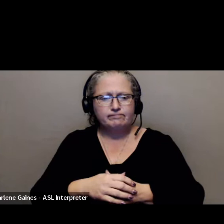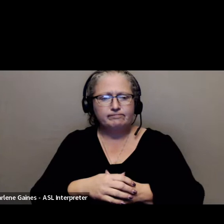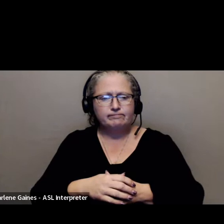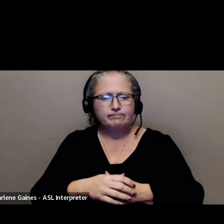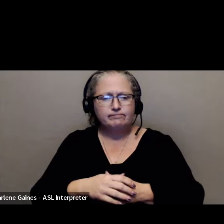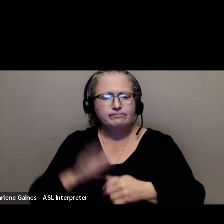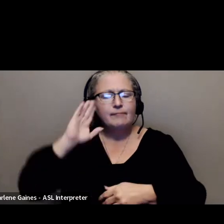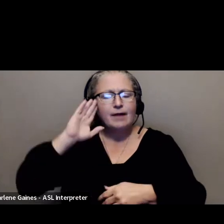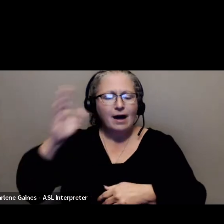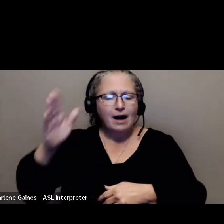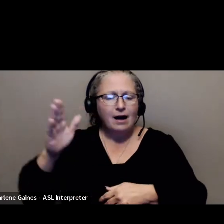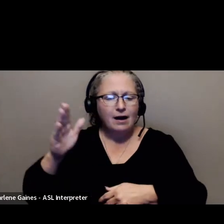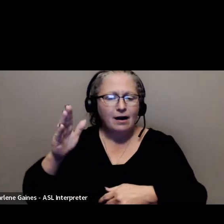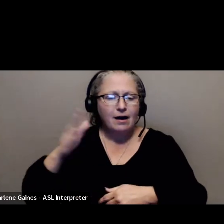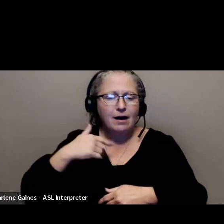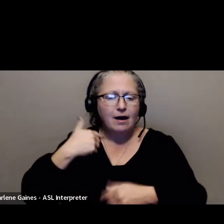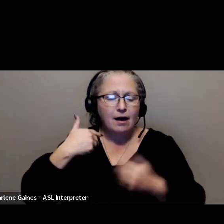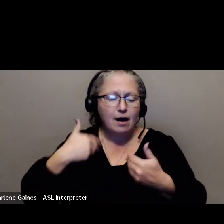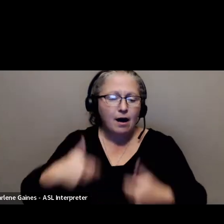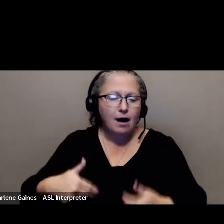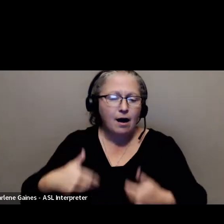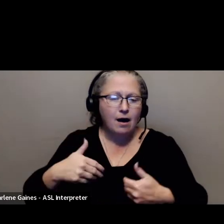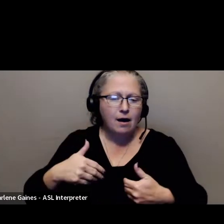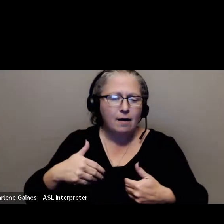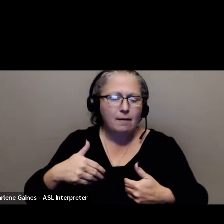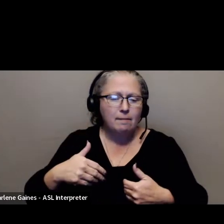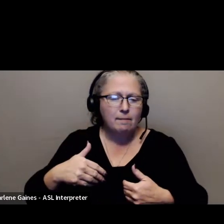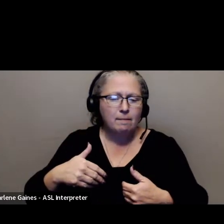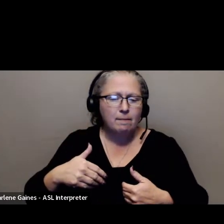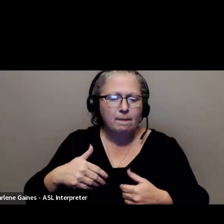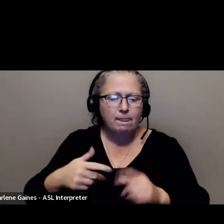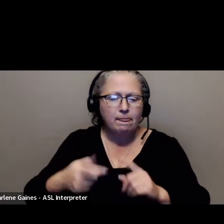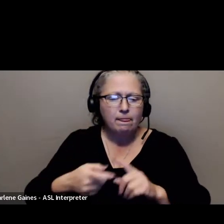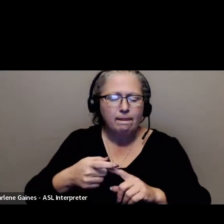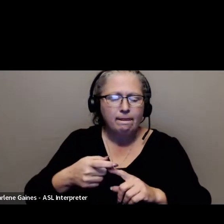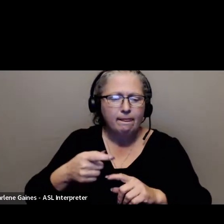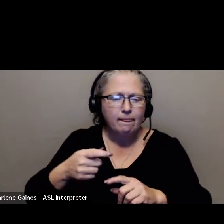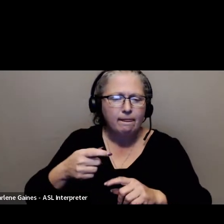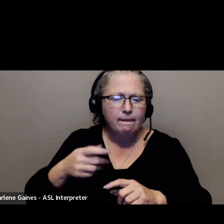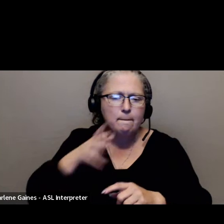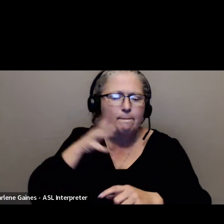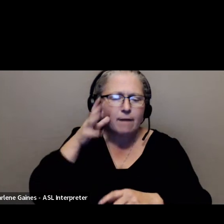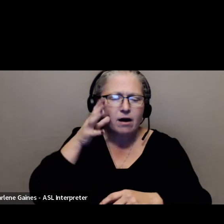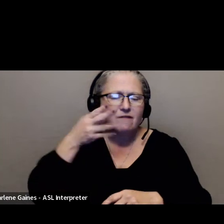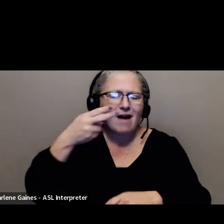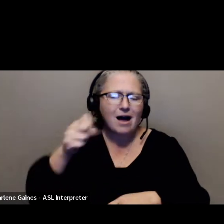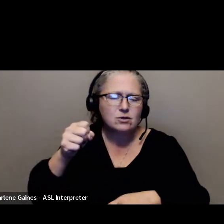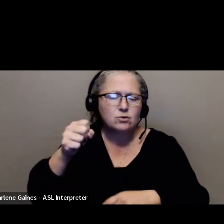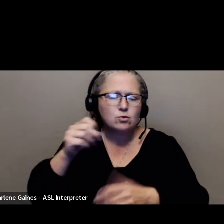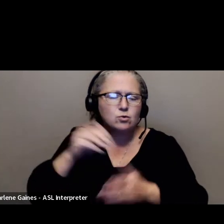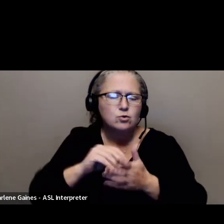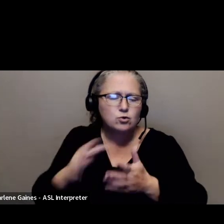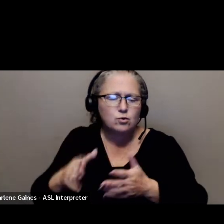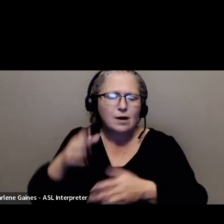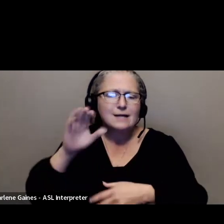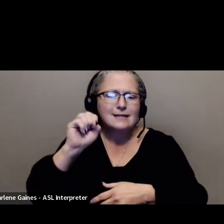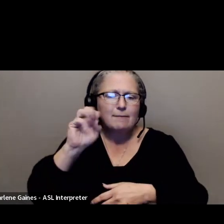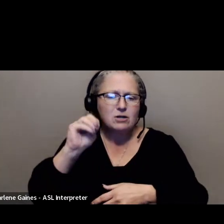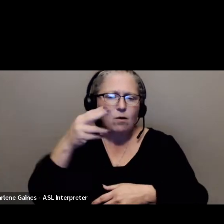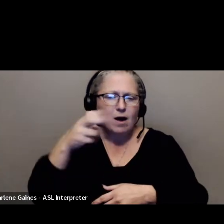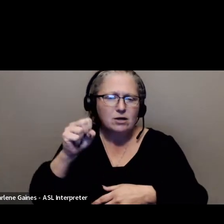Yes, hi. I'm a parent of the high schooler in San Mateo High School